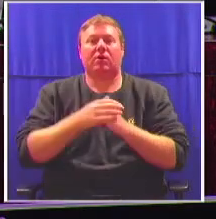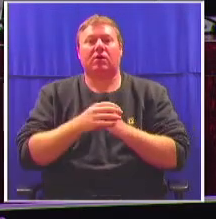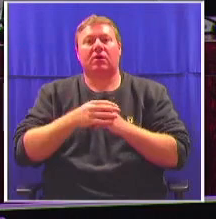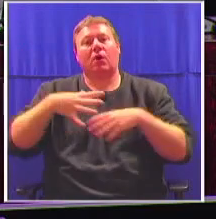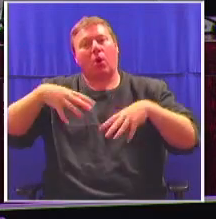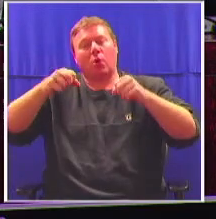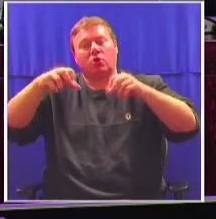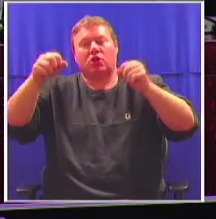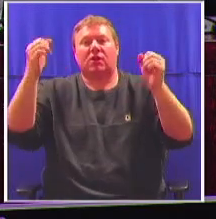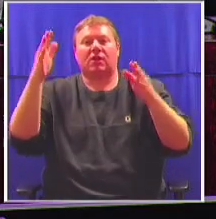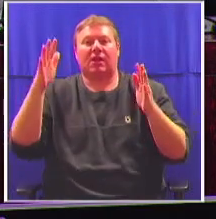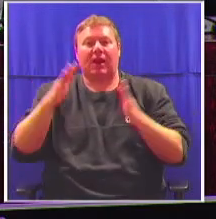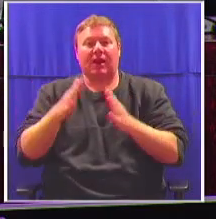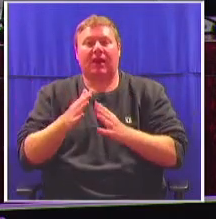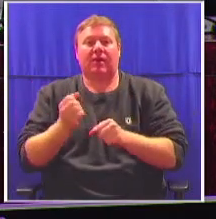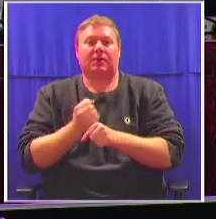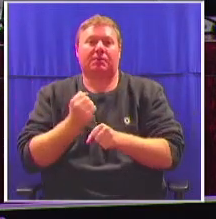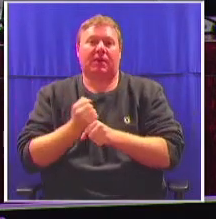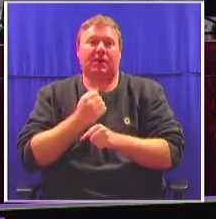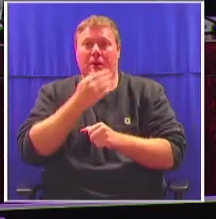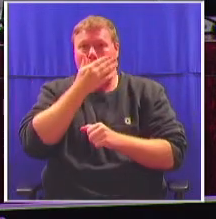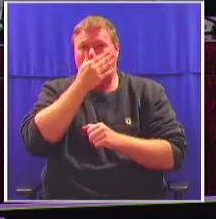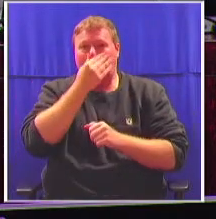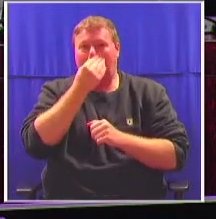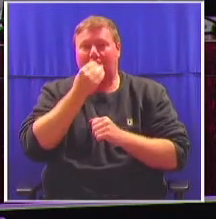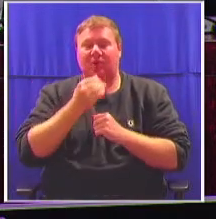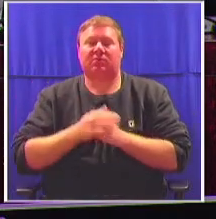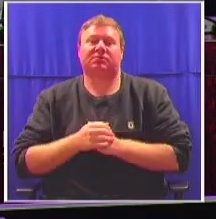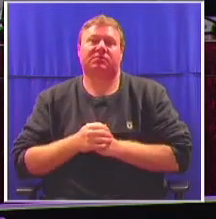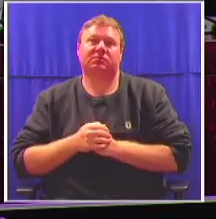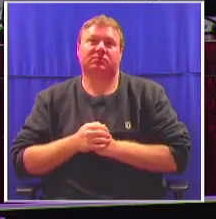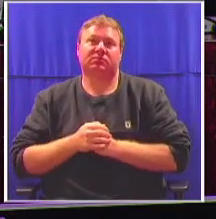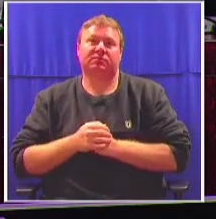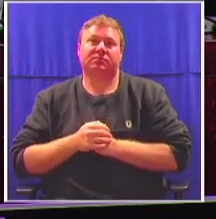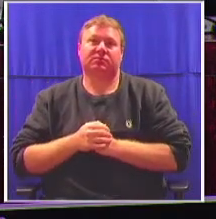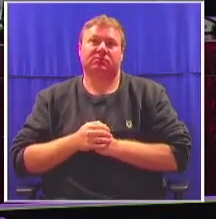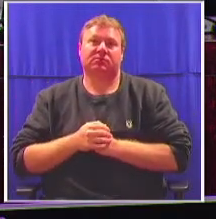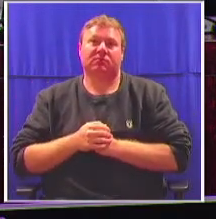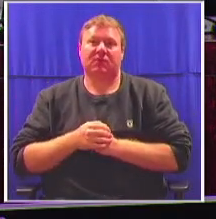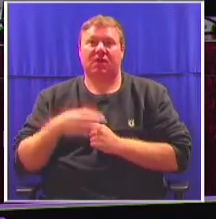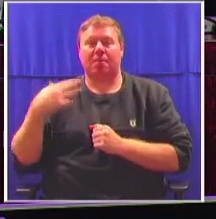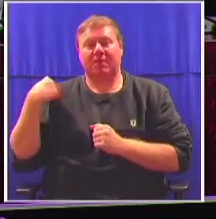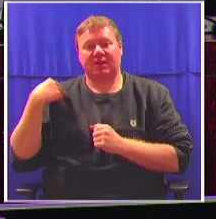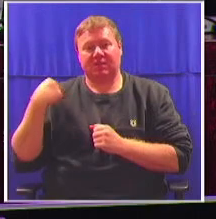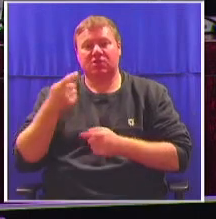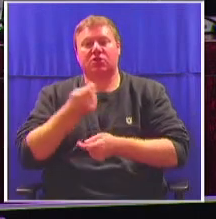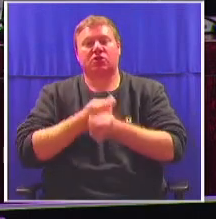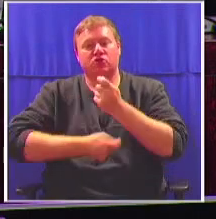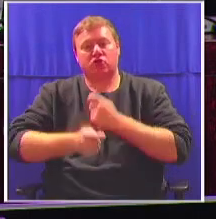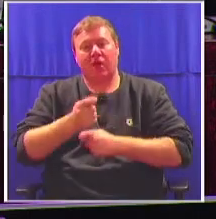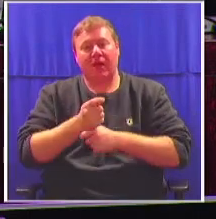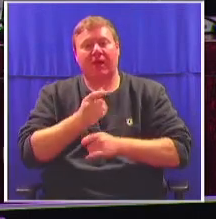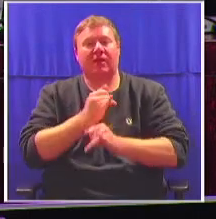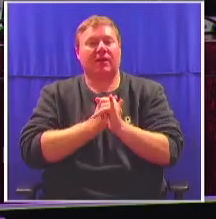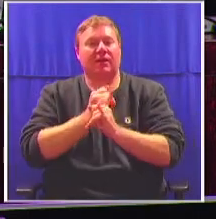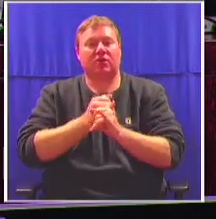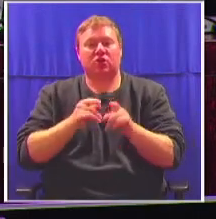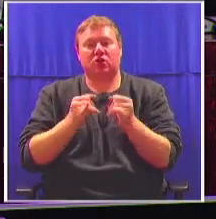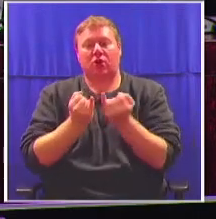load shedding and small medium enterprises. The Minister of Trade and Industry and